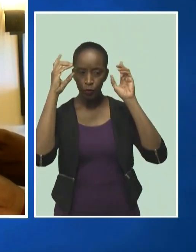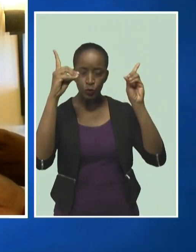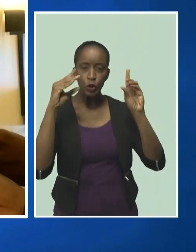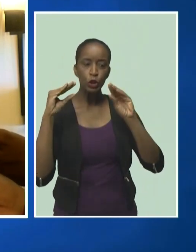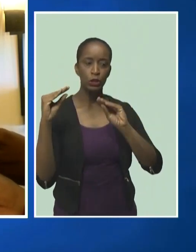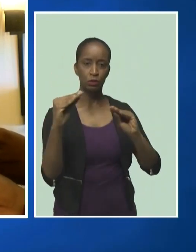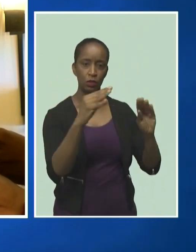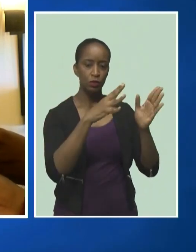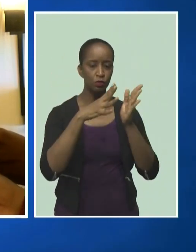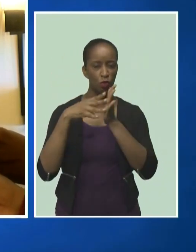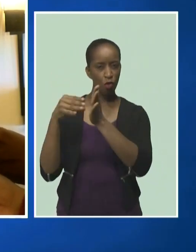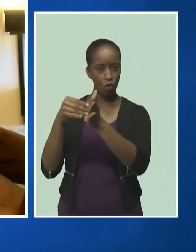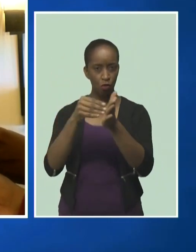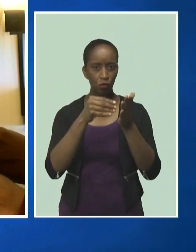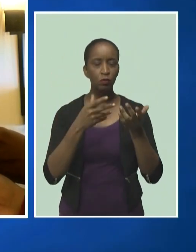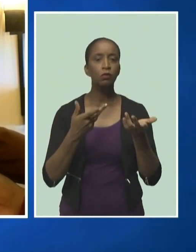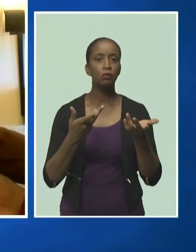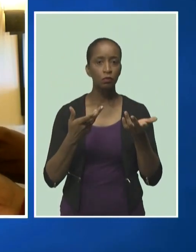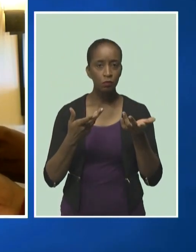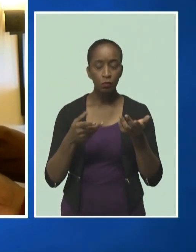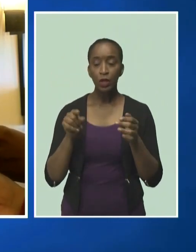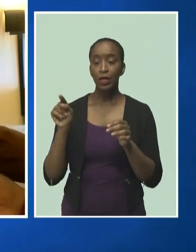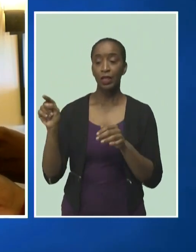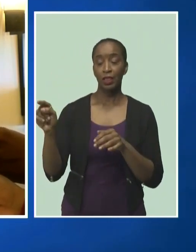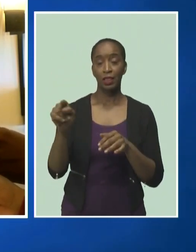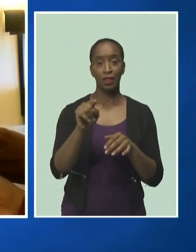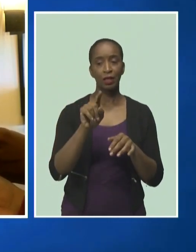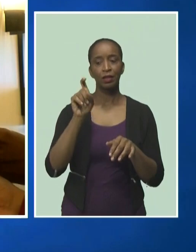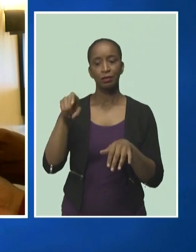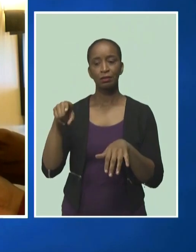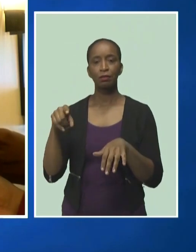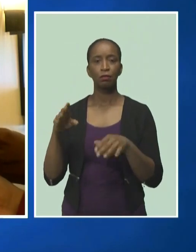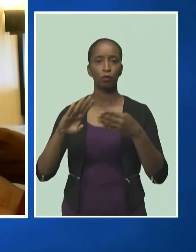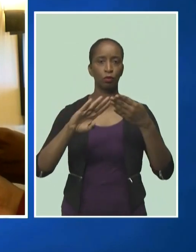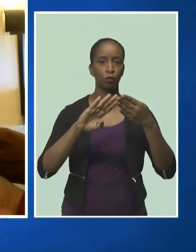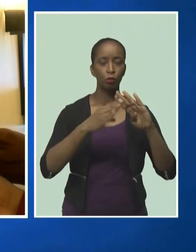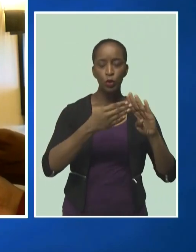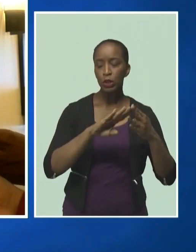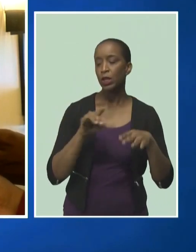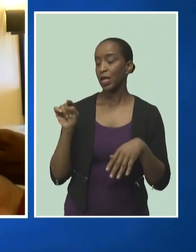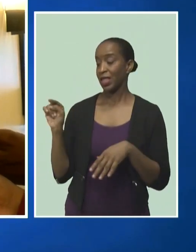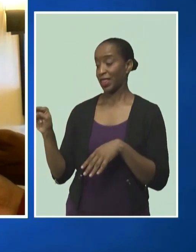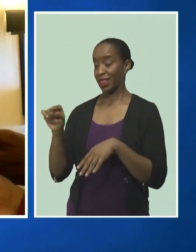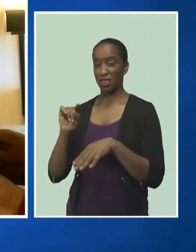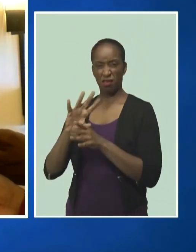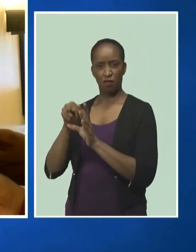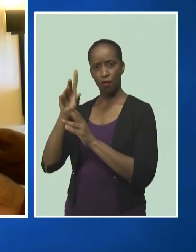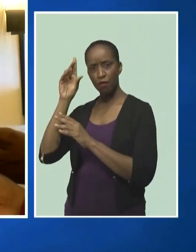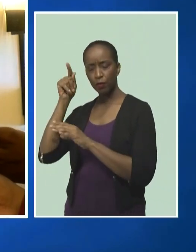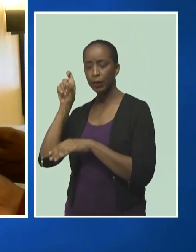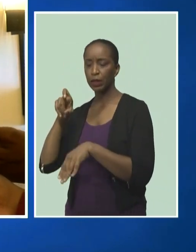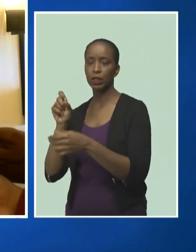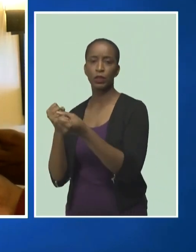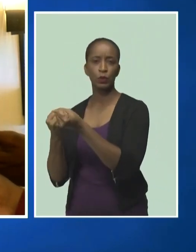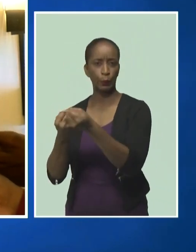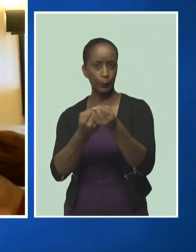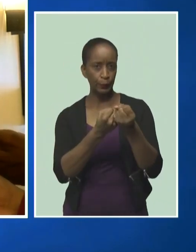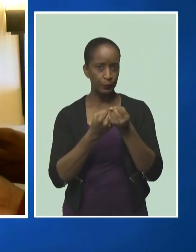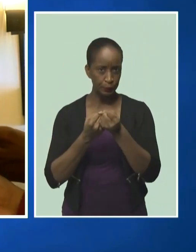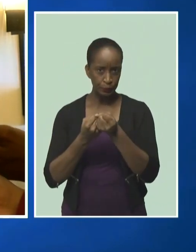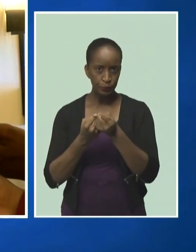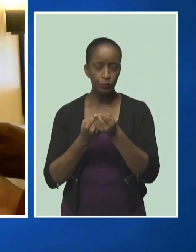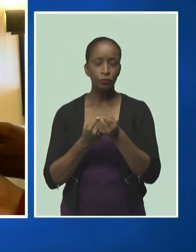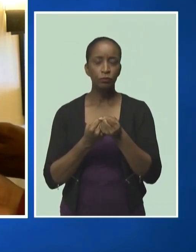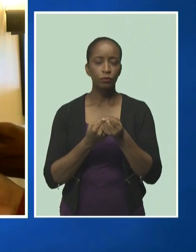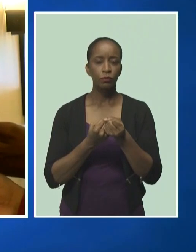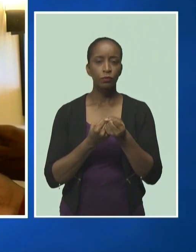all the professionals working into supporting that community. So if there's one thing we want to get out of this week is